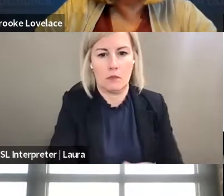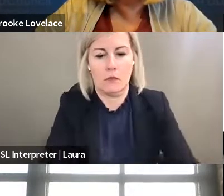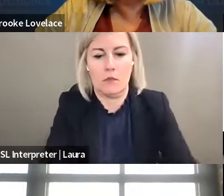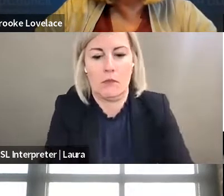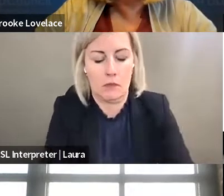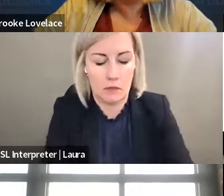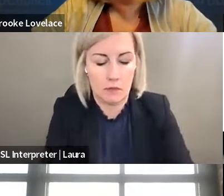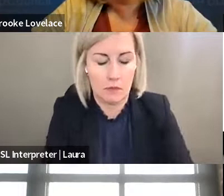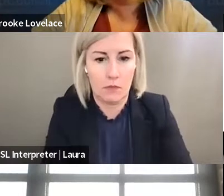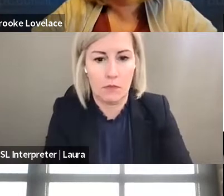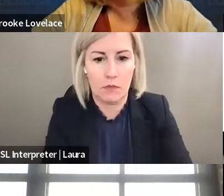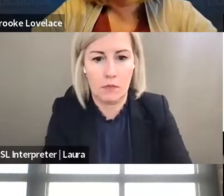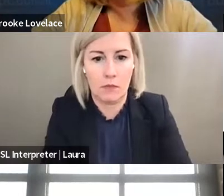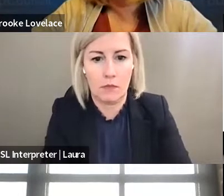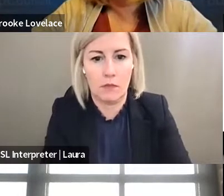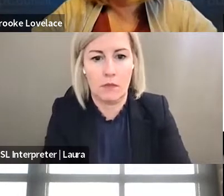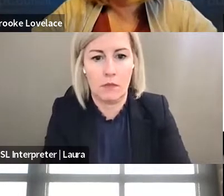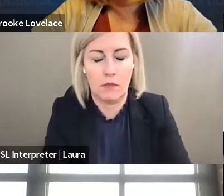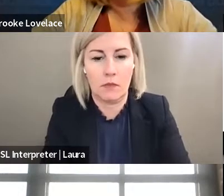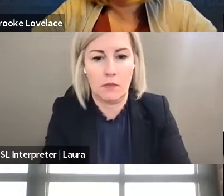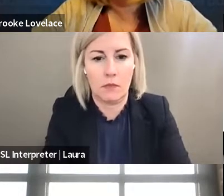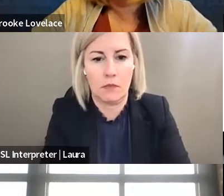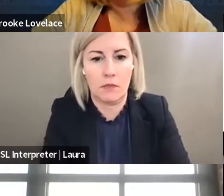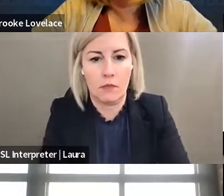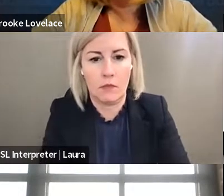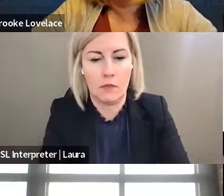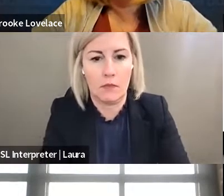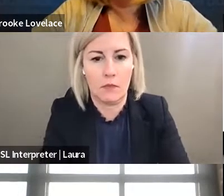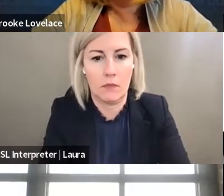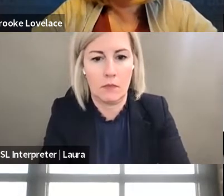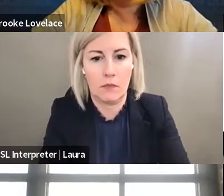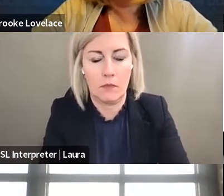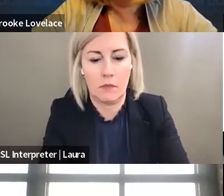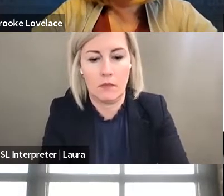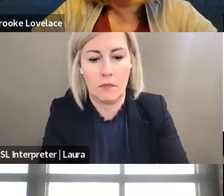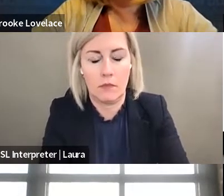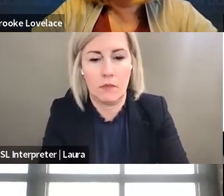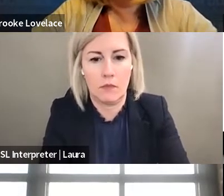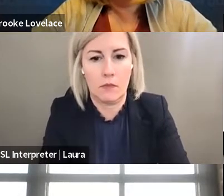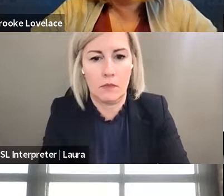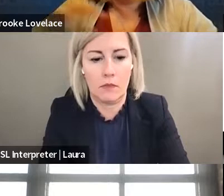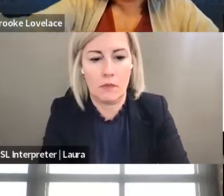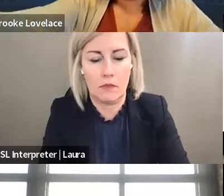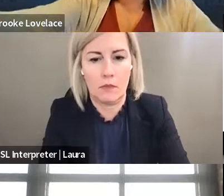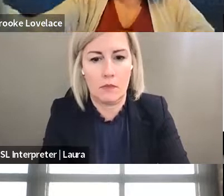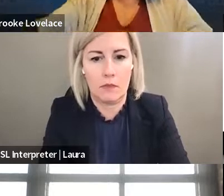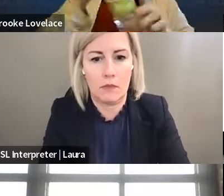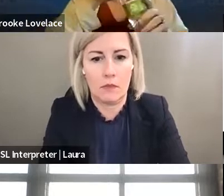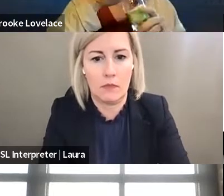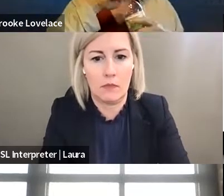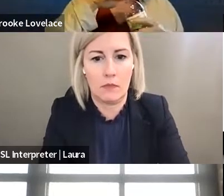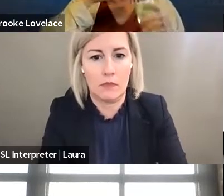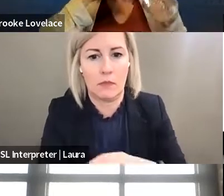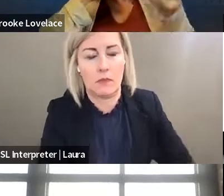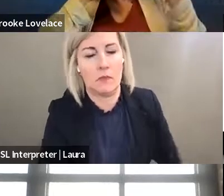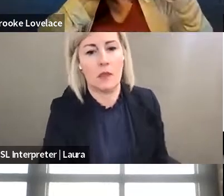Brooke. And Brady, we're going to wrap up with you here at the end really quick, but just Amy, if you go to the next slide, I'm going to hit on the primary and I'm going to